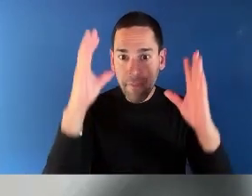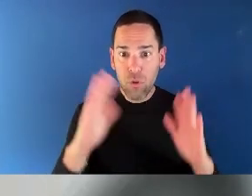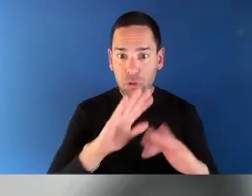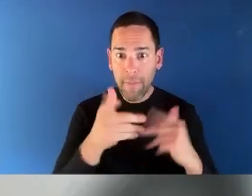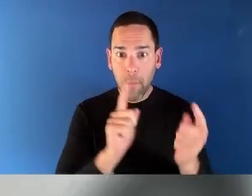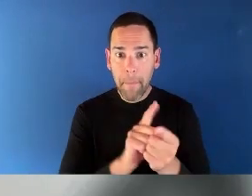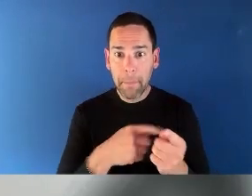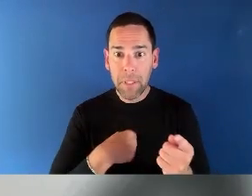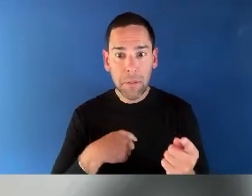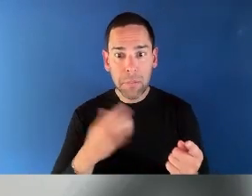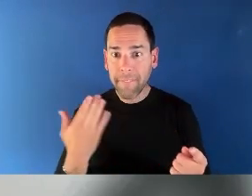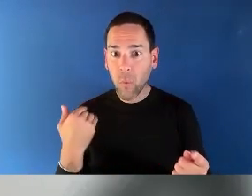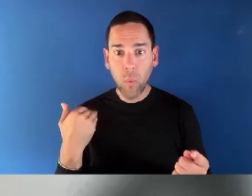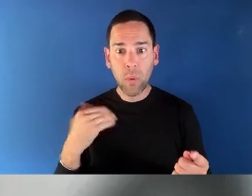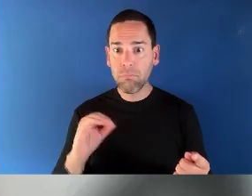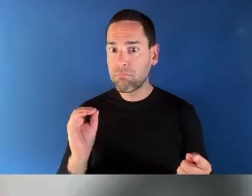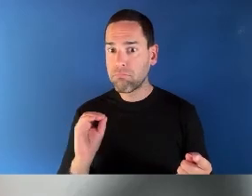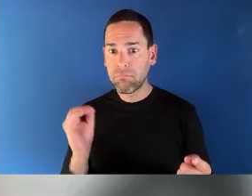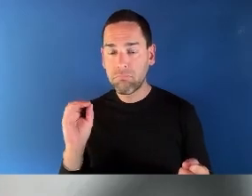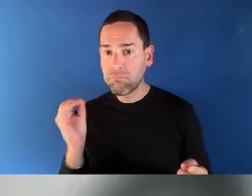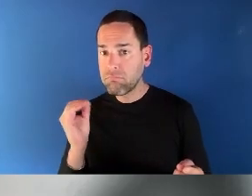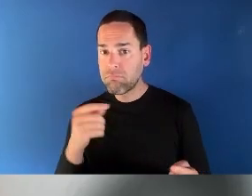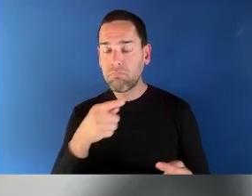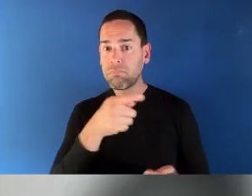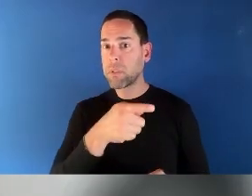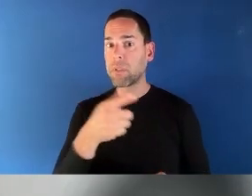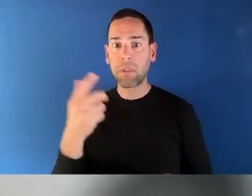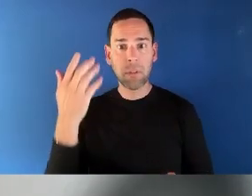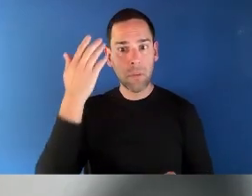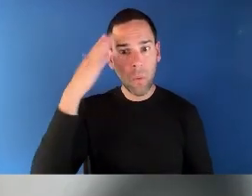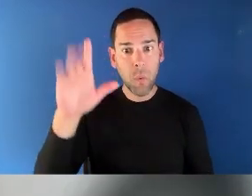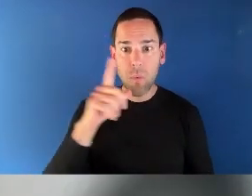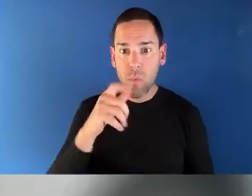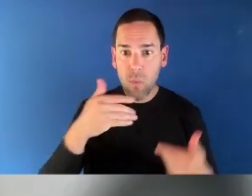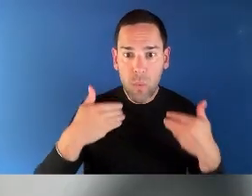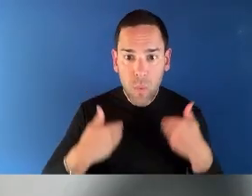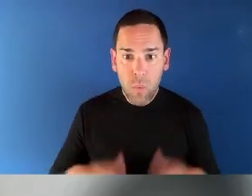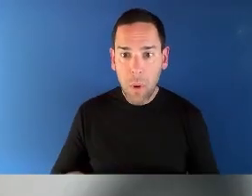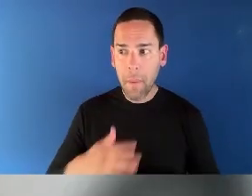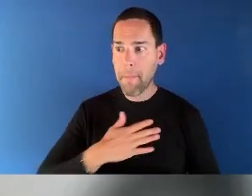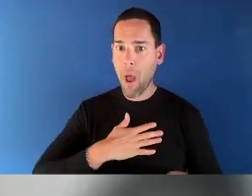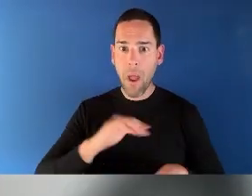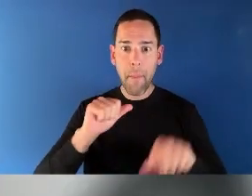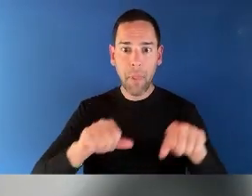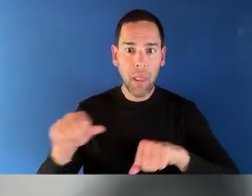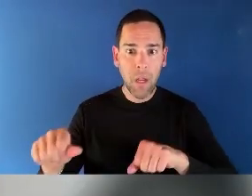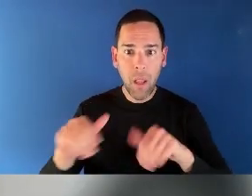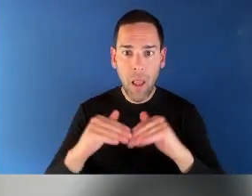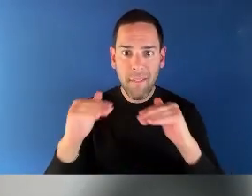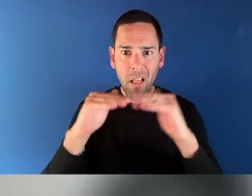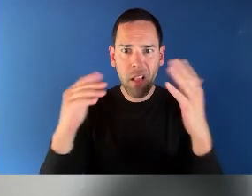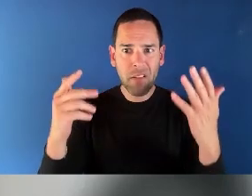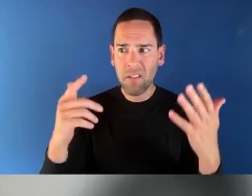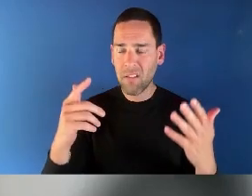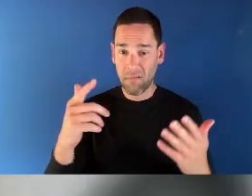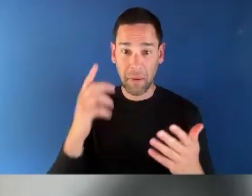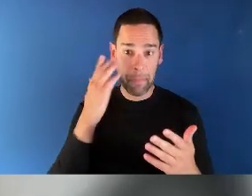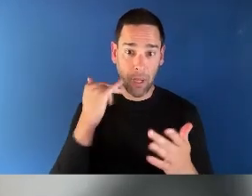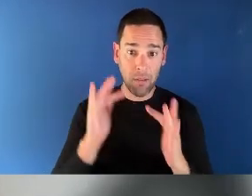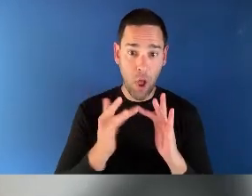didn't know um, who I was, my ability levels, or anything. It was just all over email,